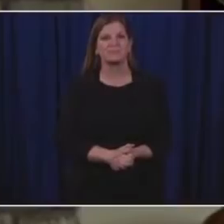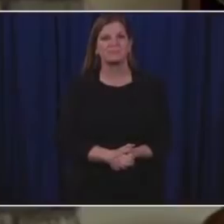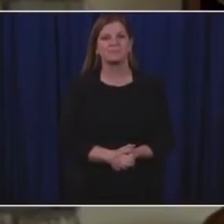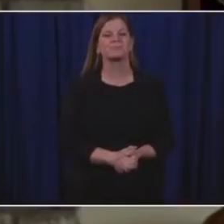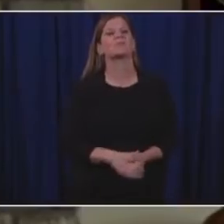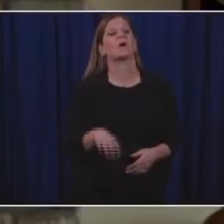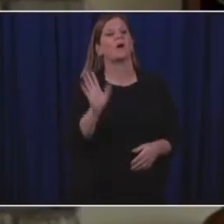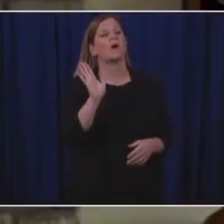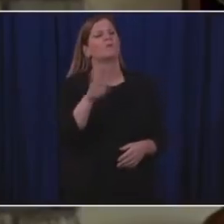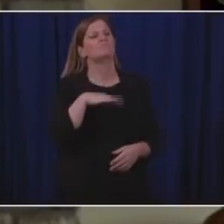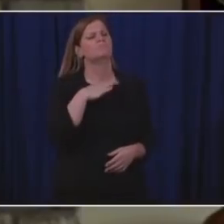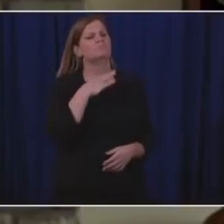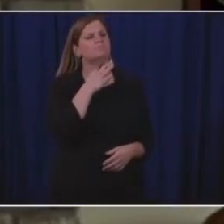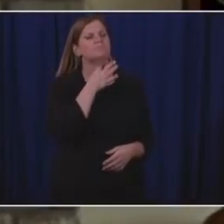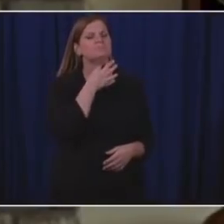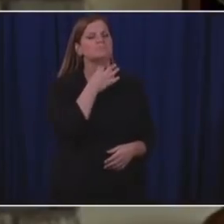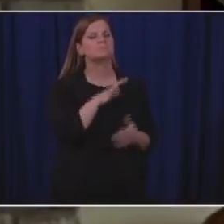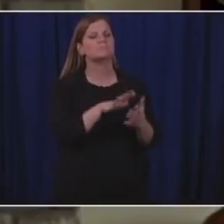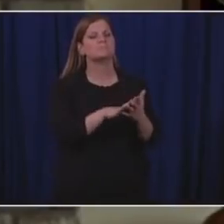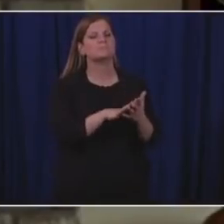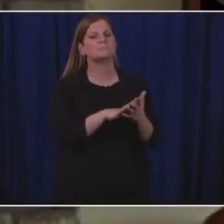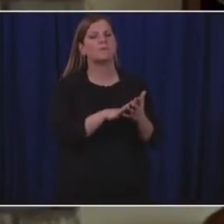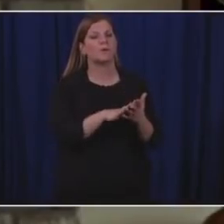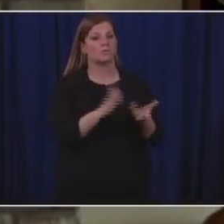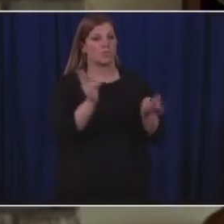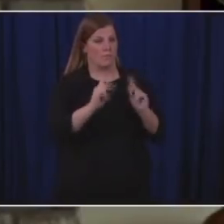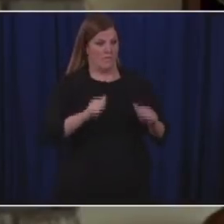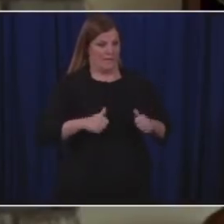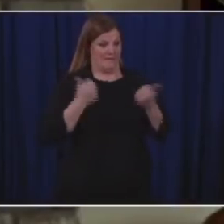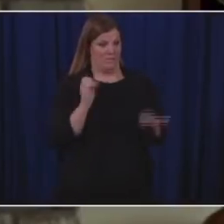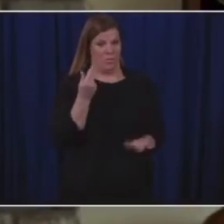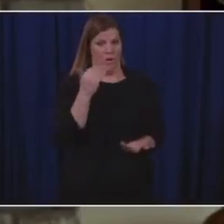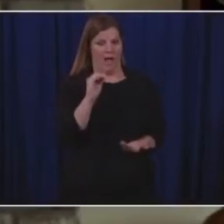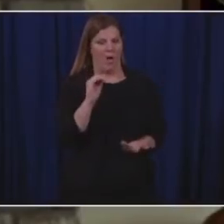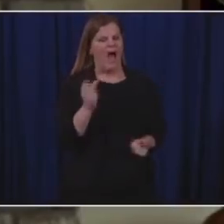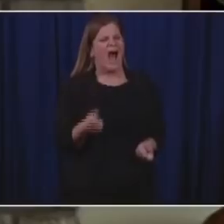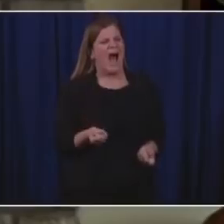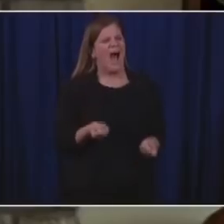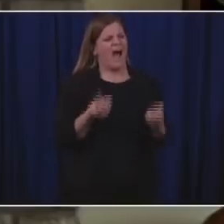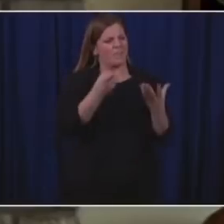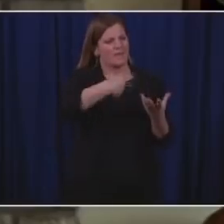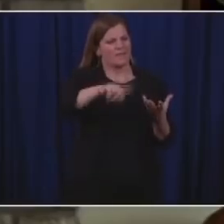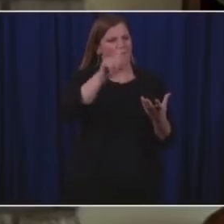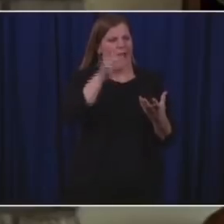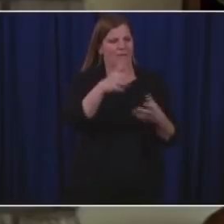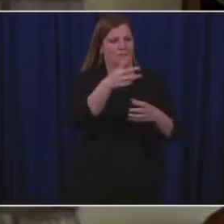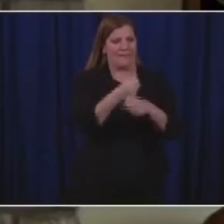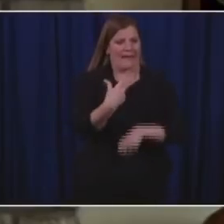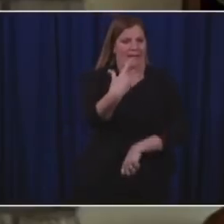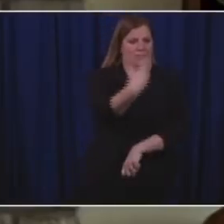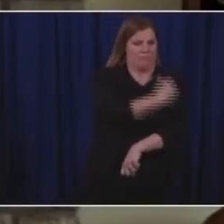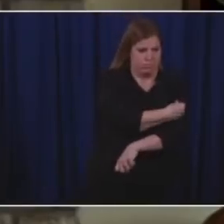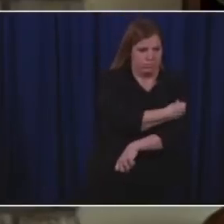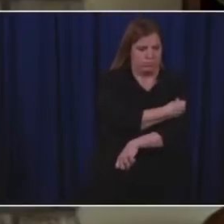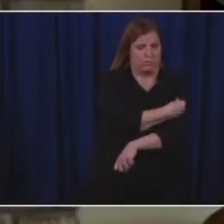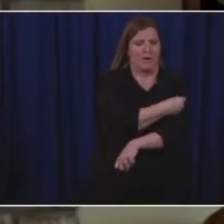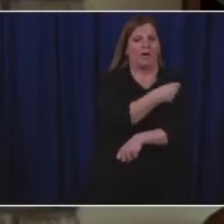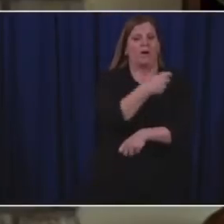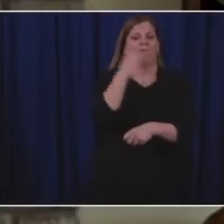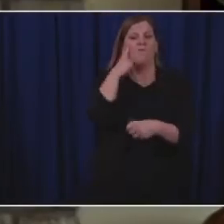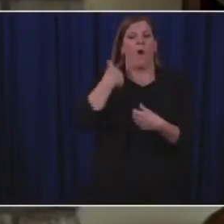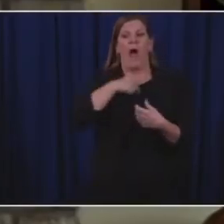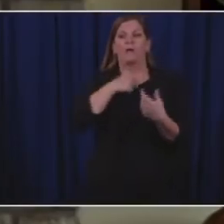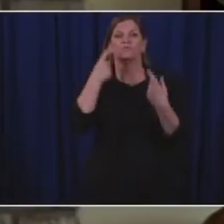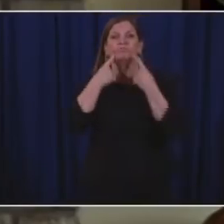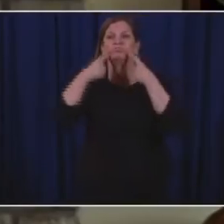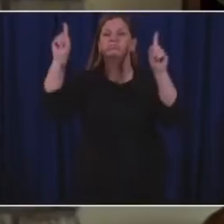Normalcy. How many Ohioans need to be vaccinated in order for us to get back to normal, or the new normal as it may be? When do